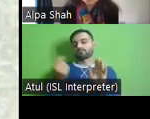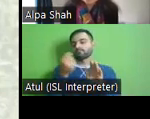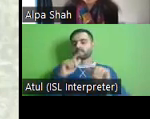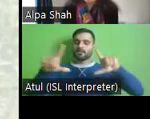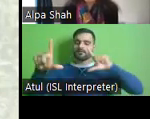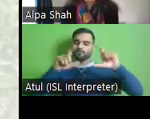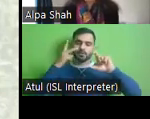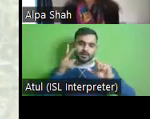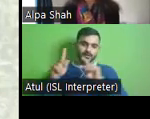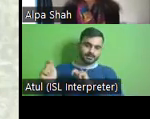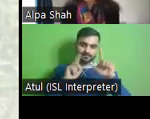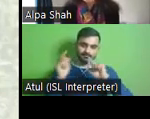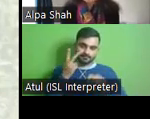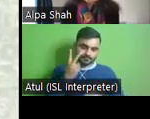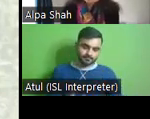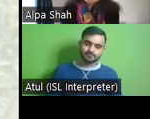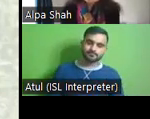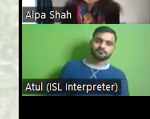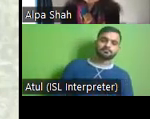just run you through it. So